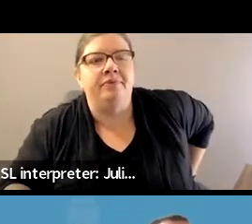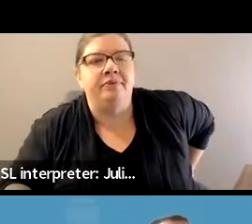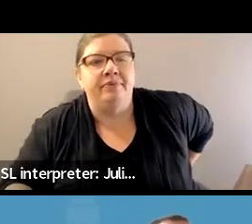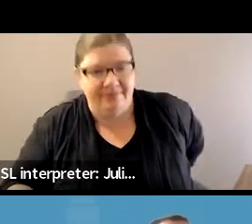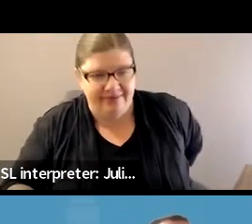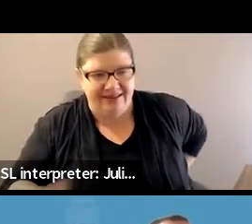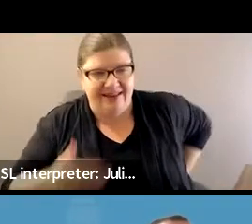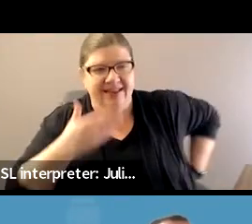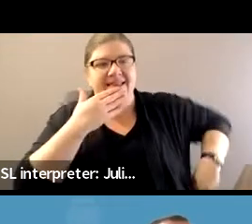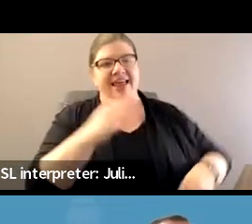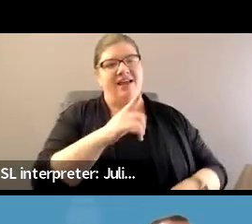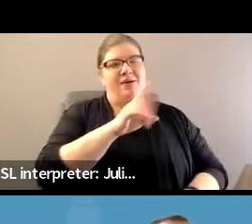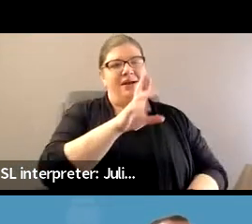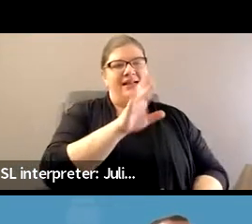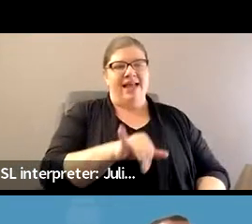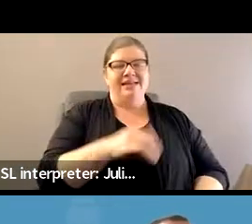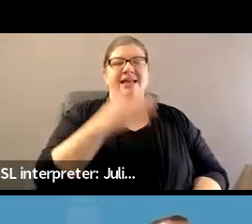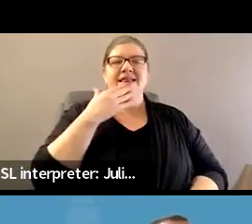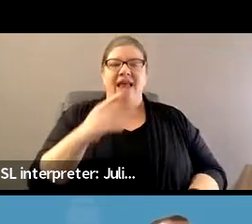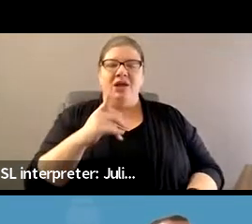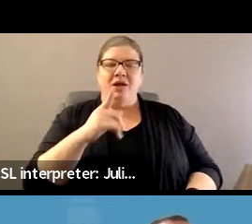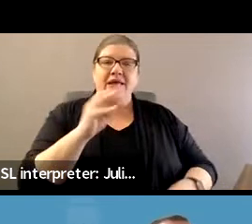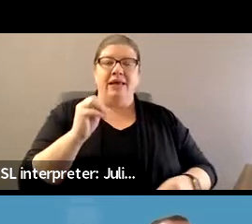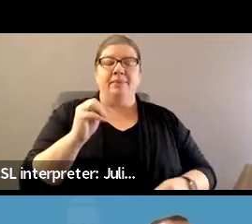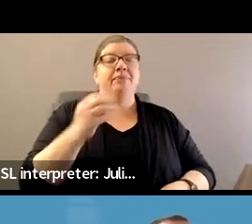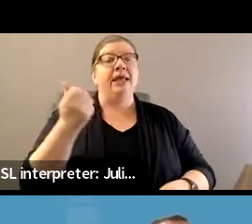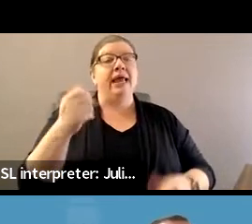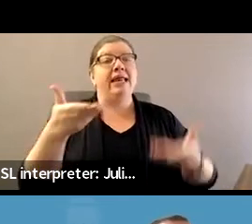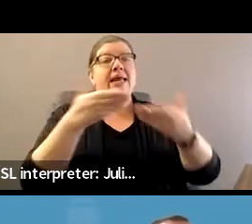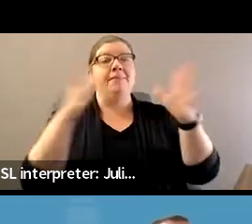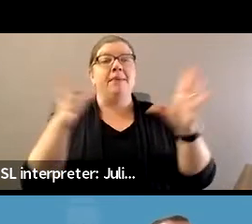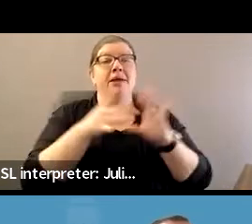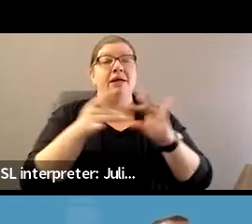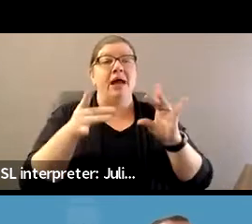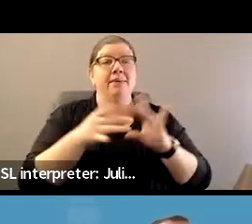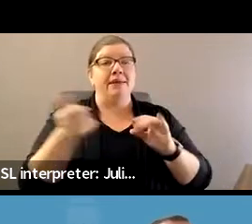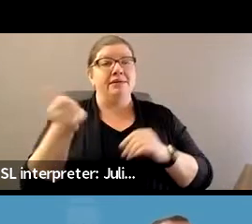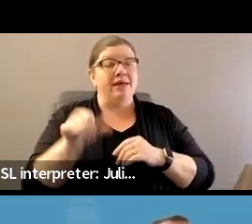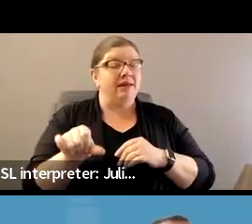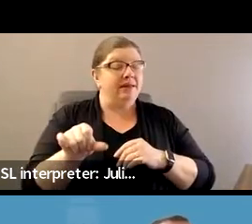Thank you, Lacey and Kim. Ms. Trujillo, are there any public comments on this item?